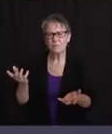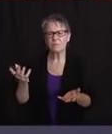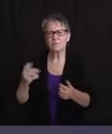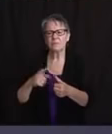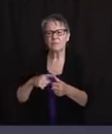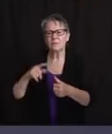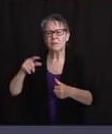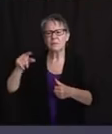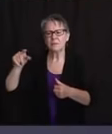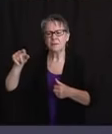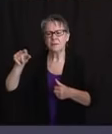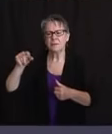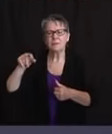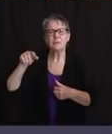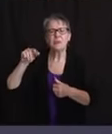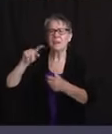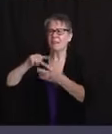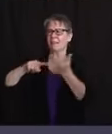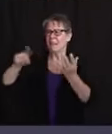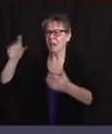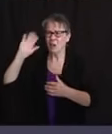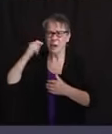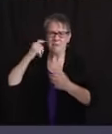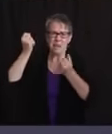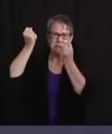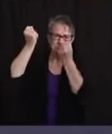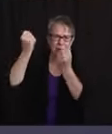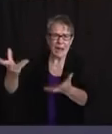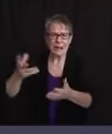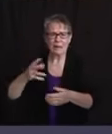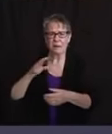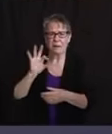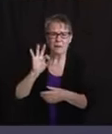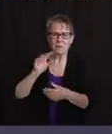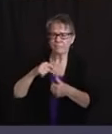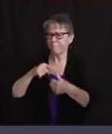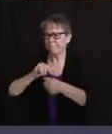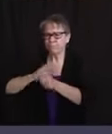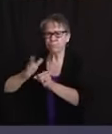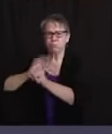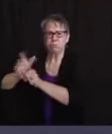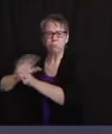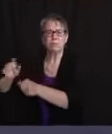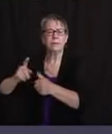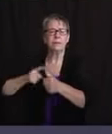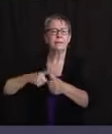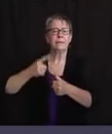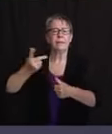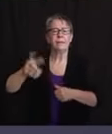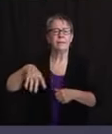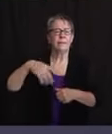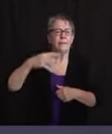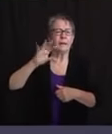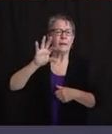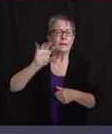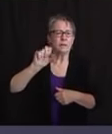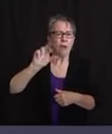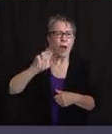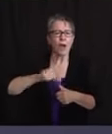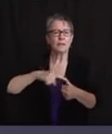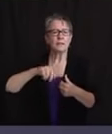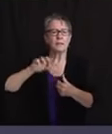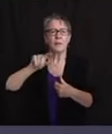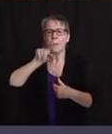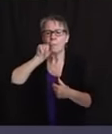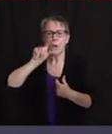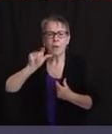masks. We lived there in the late 90s, and it was more, I wouldn't say everybody was masked up, but it was something